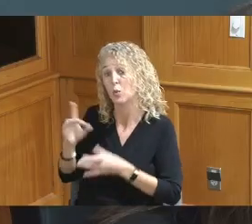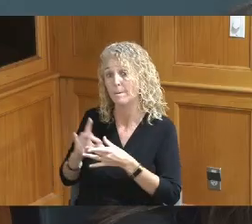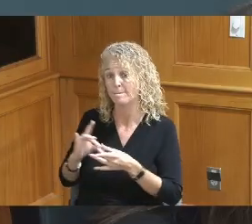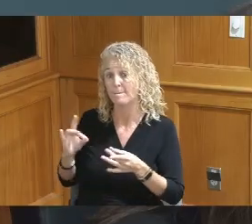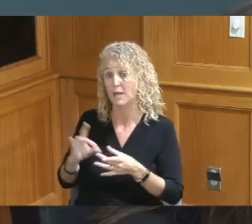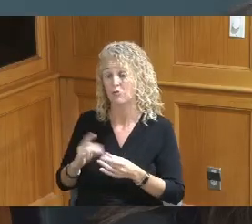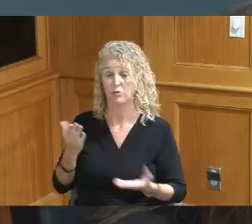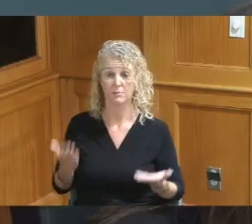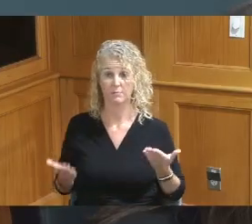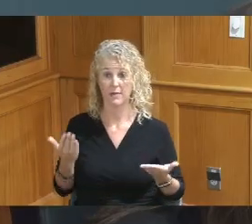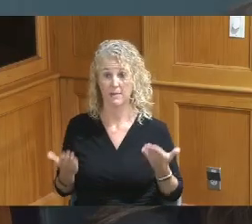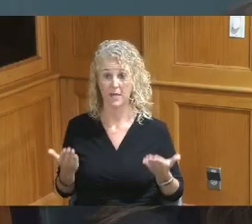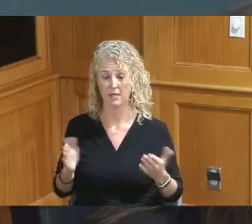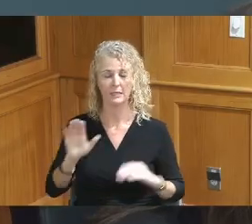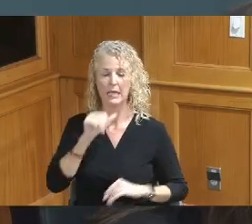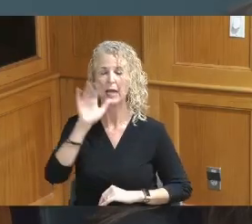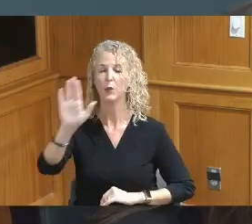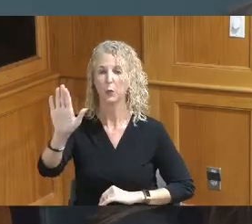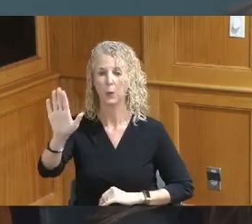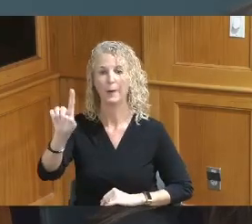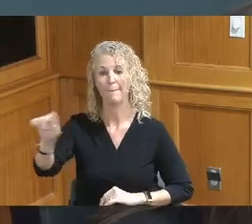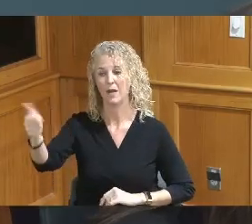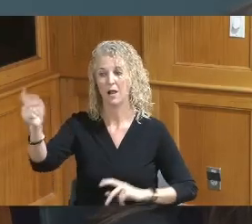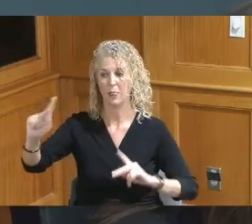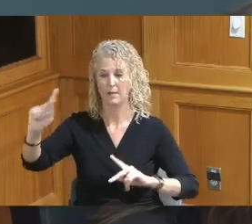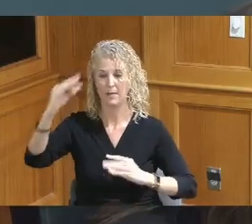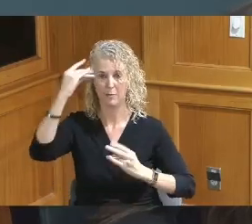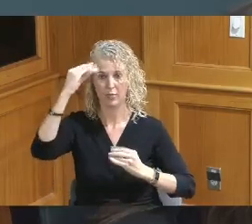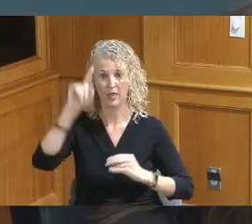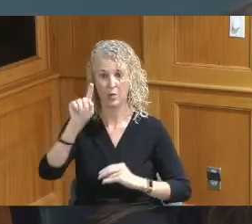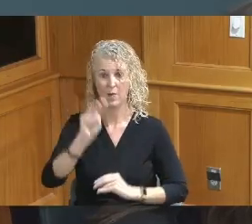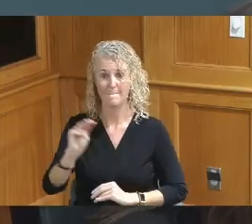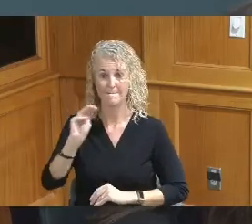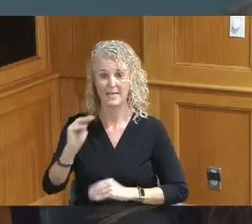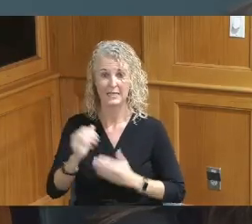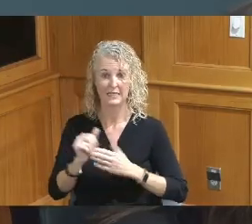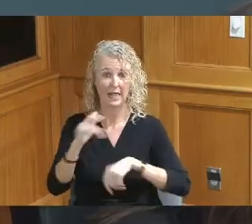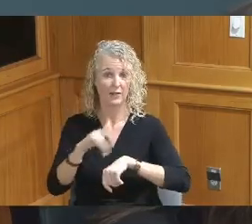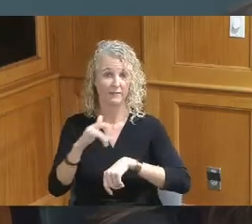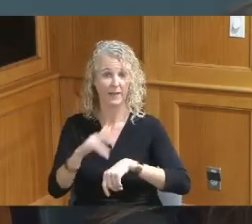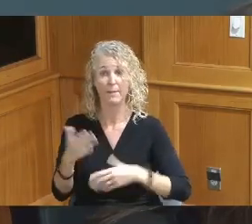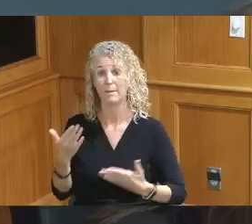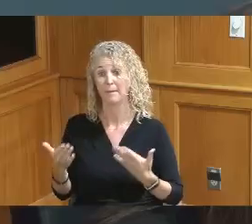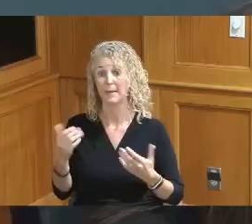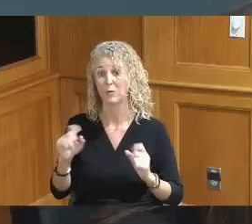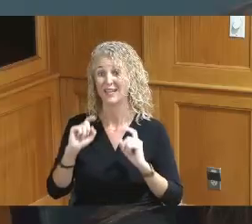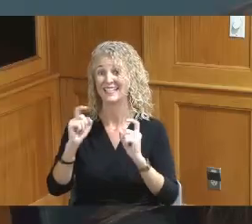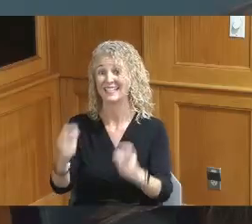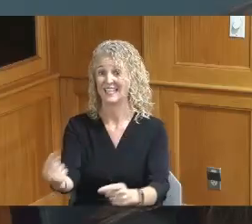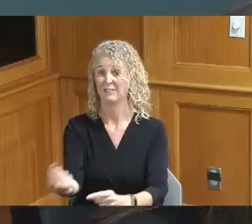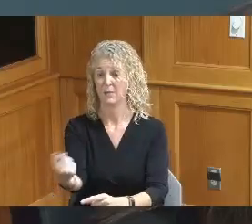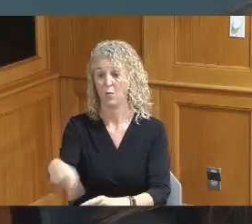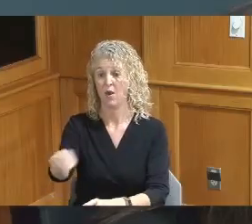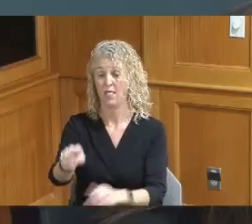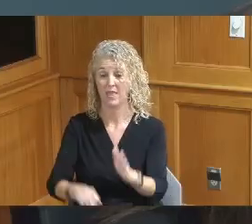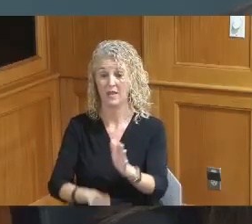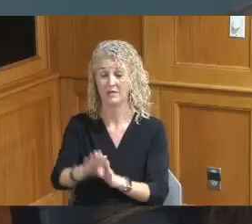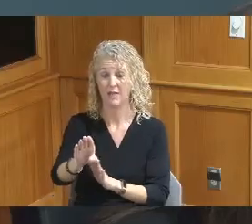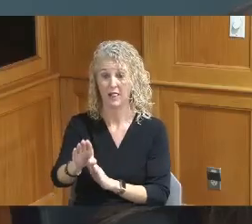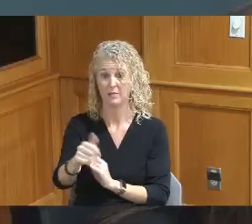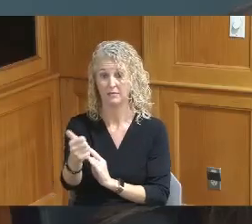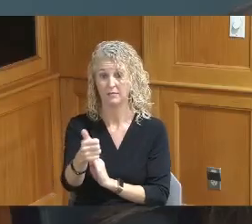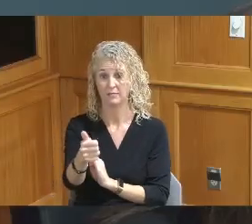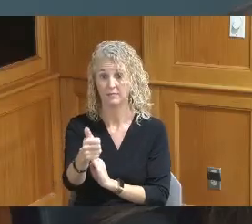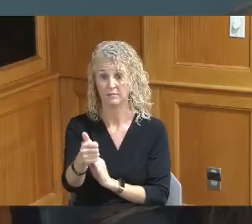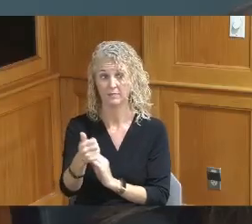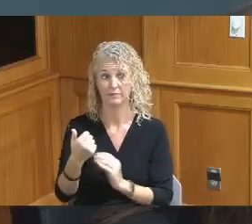the possibility, not your possibility, people are thinking it's $1 million available. Maybe we can give it to somebody and let them develop